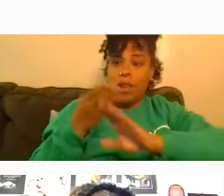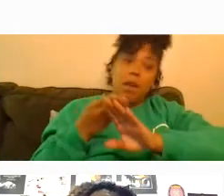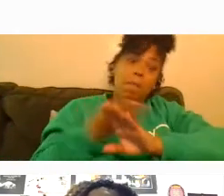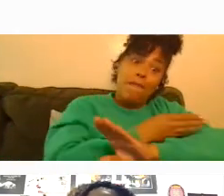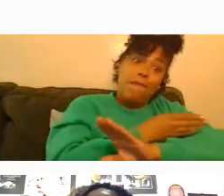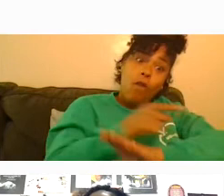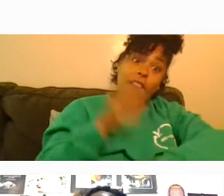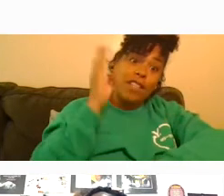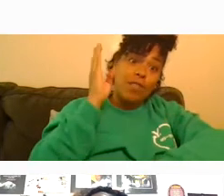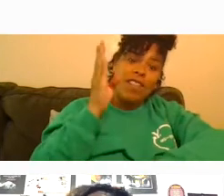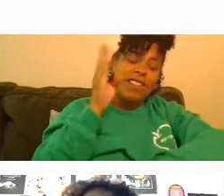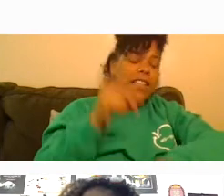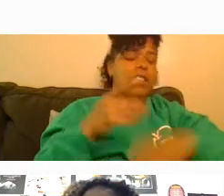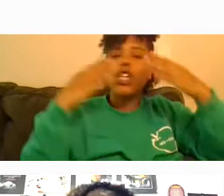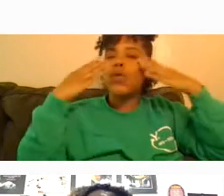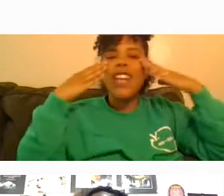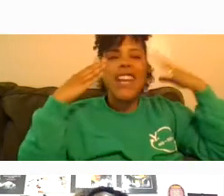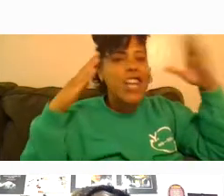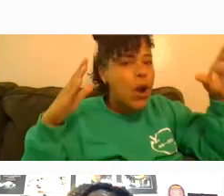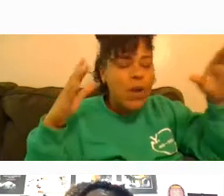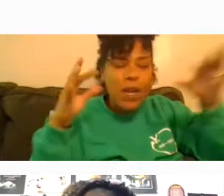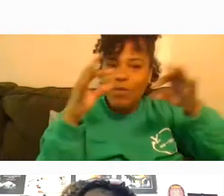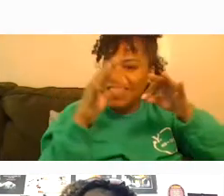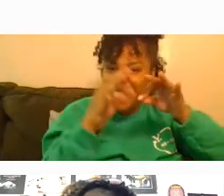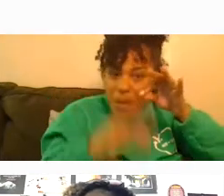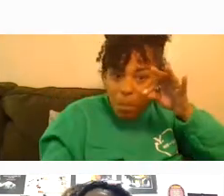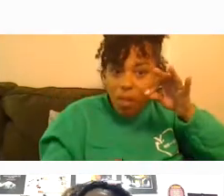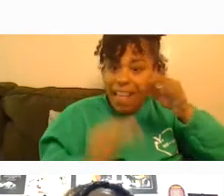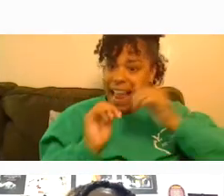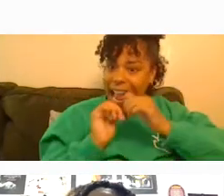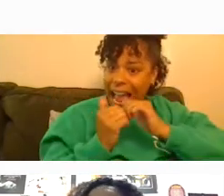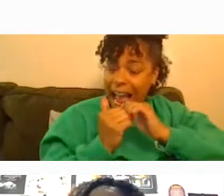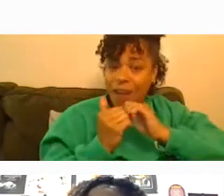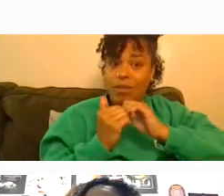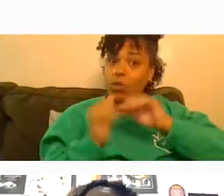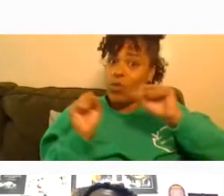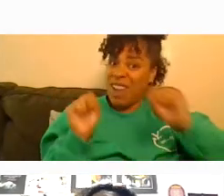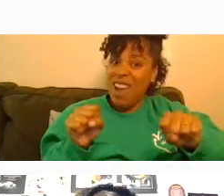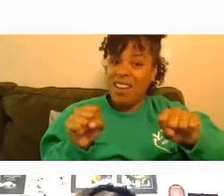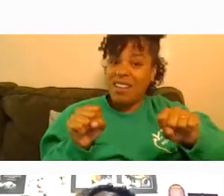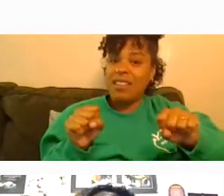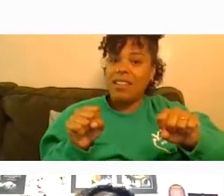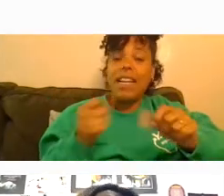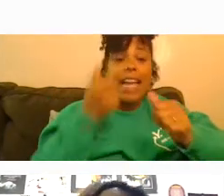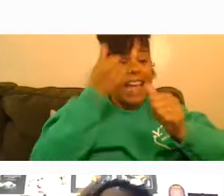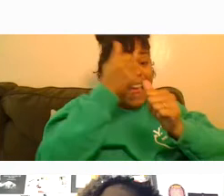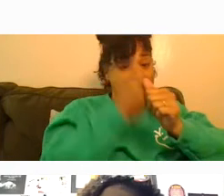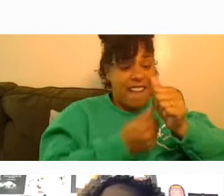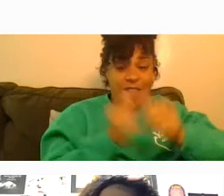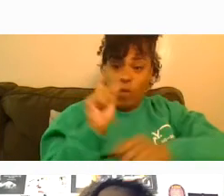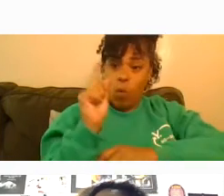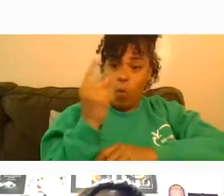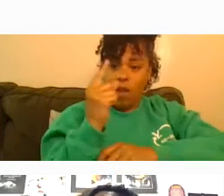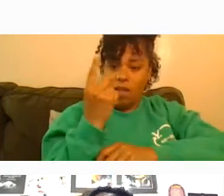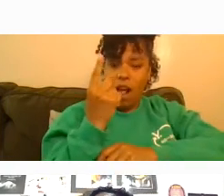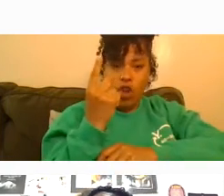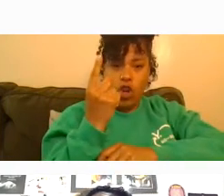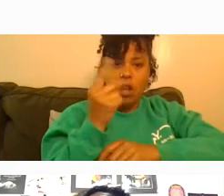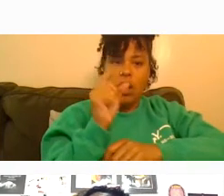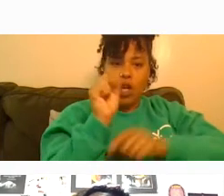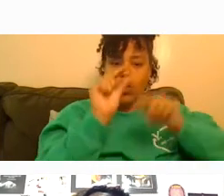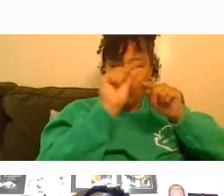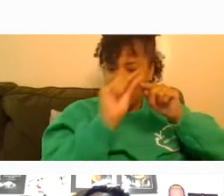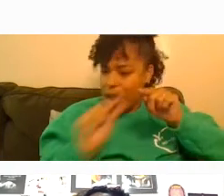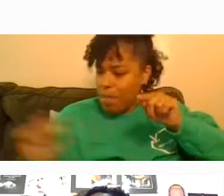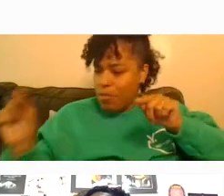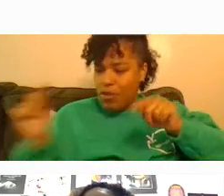how simple it is, how basic it is, and that you can. See, for every dollar you make, you could take 10 cents to put into